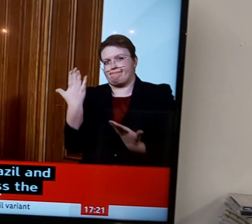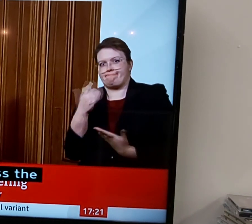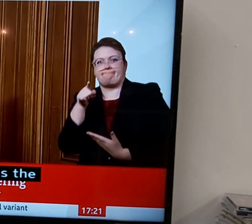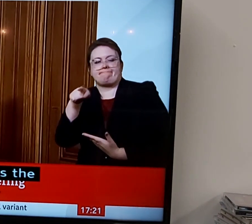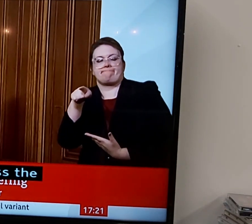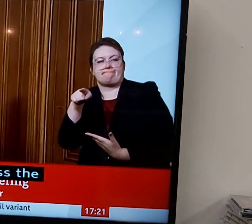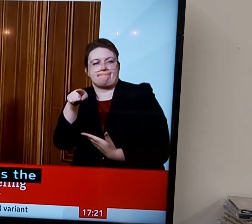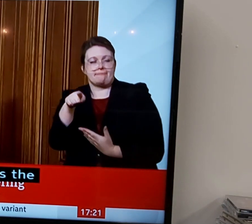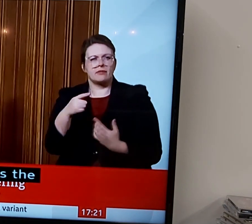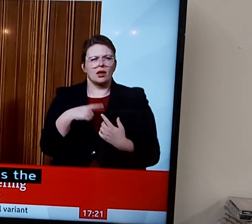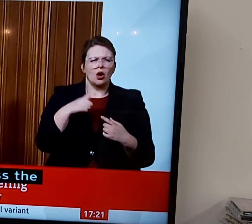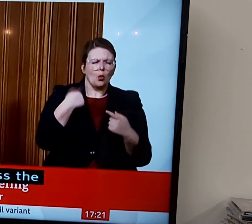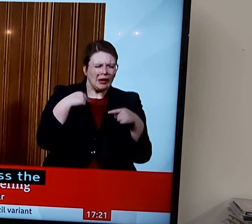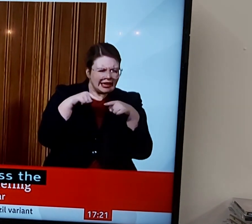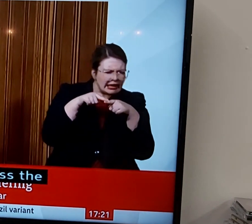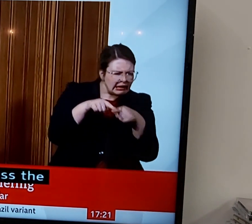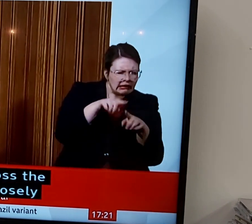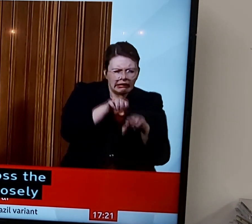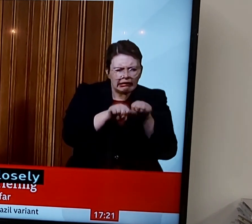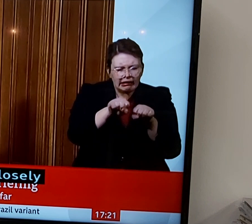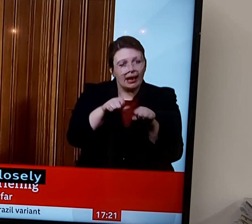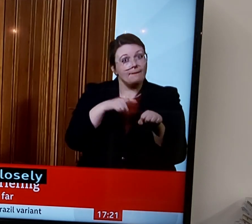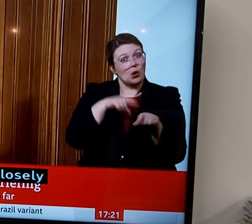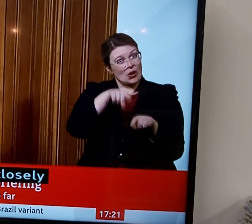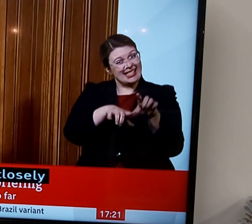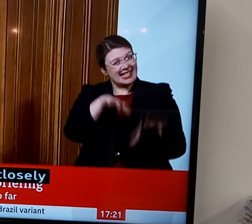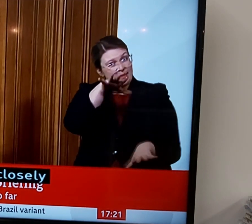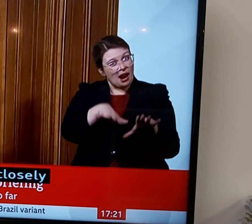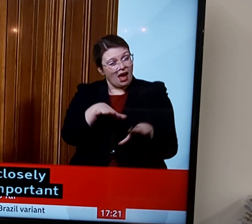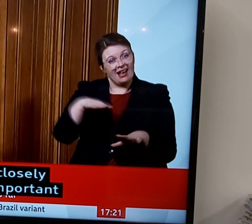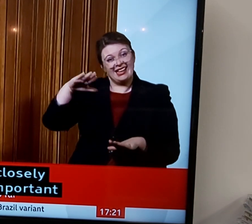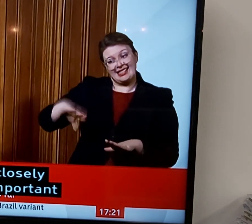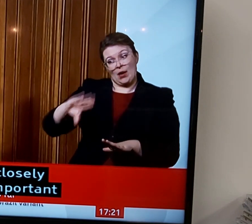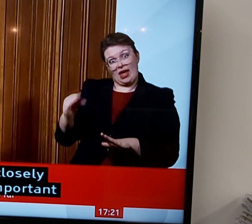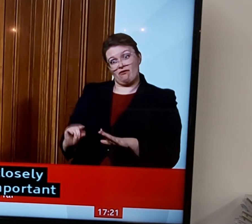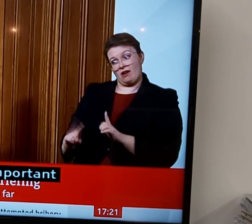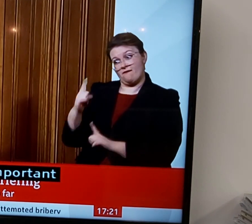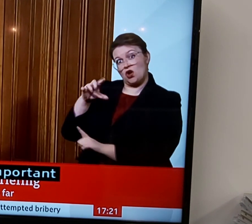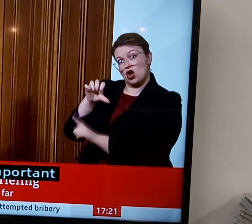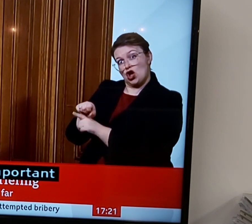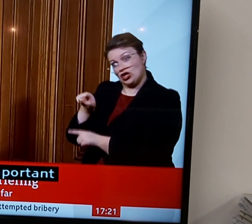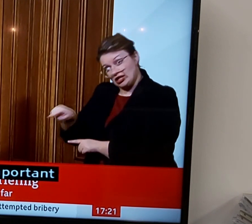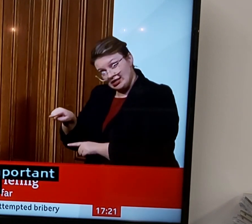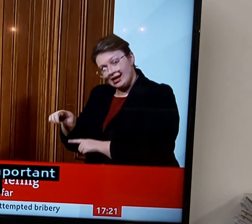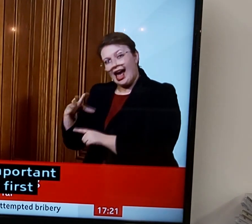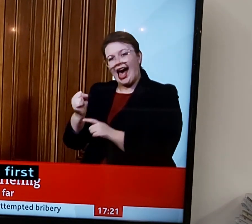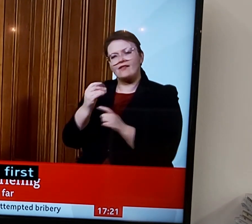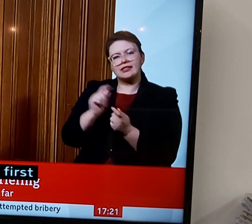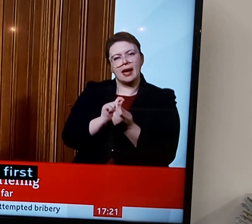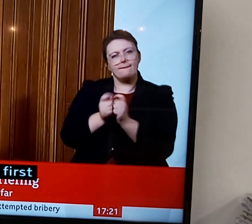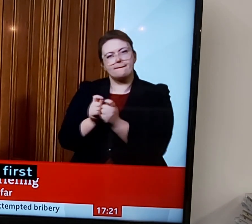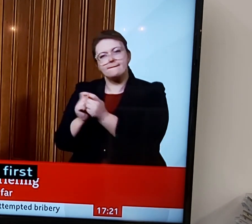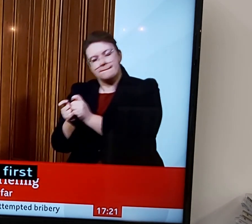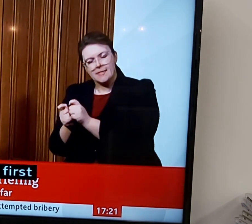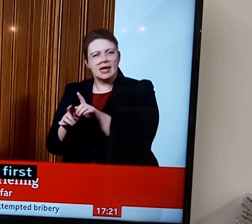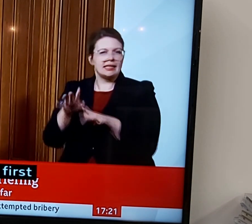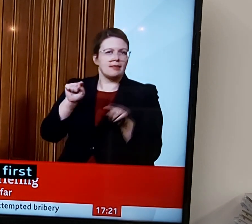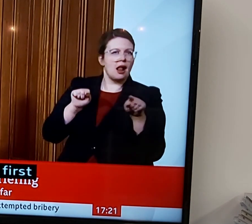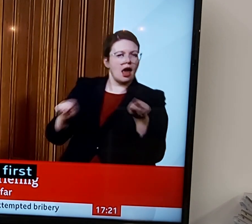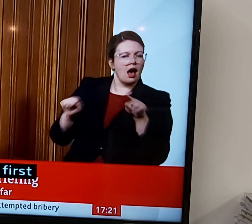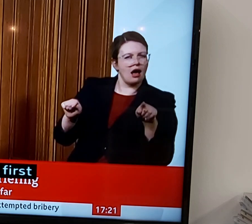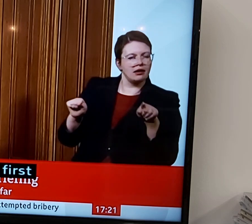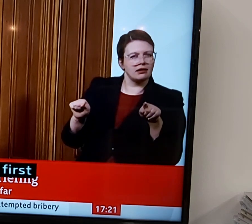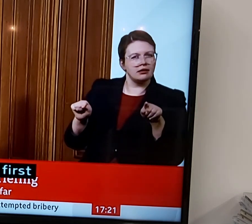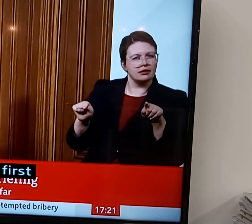first identified in South Africa, such as E484K and N501Y. Unusual names, I